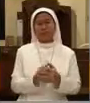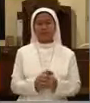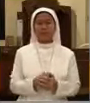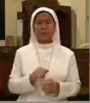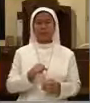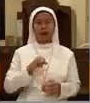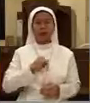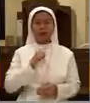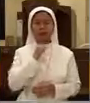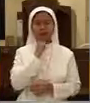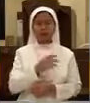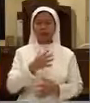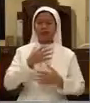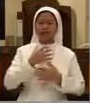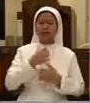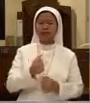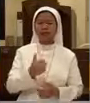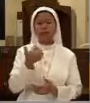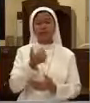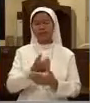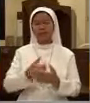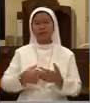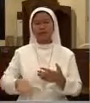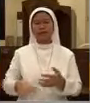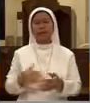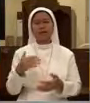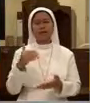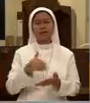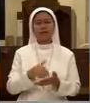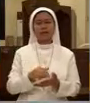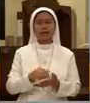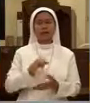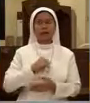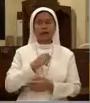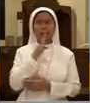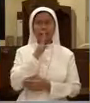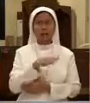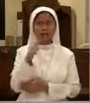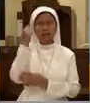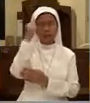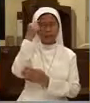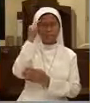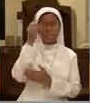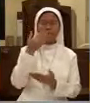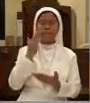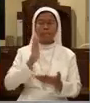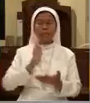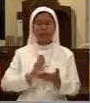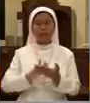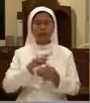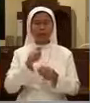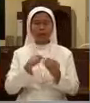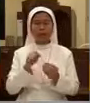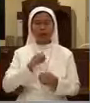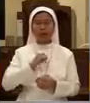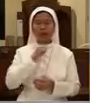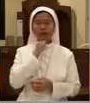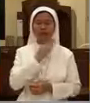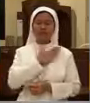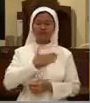I will not trust anymore. I will be suspicious. I will not